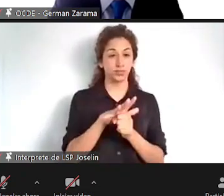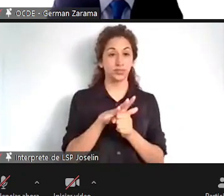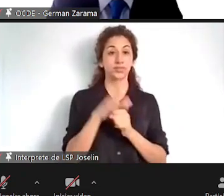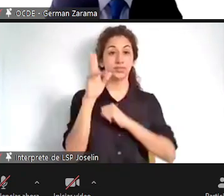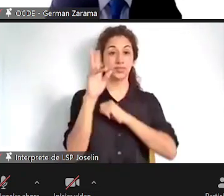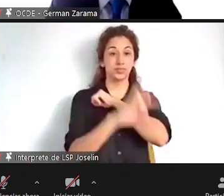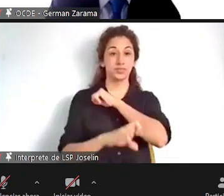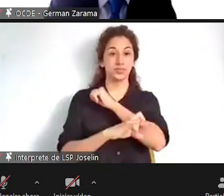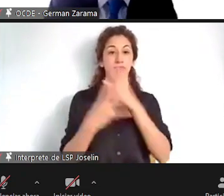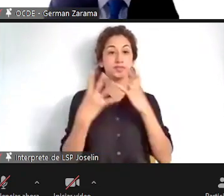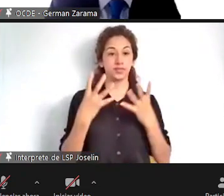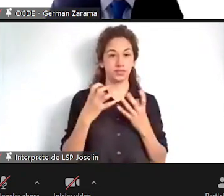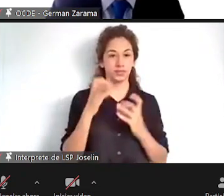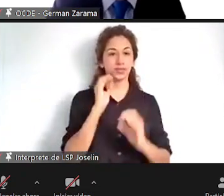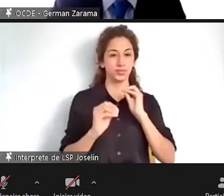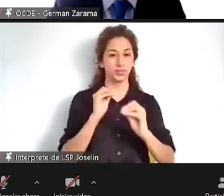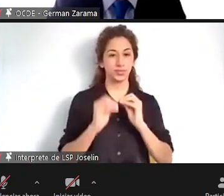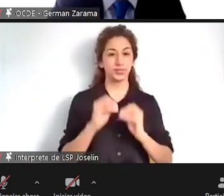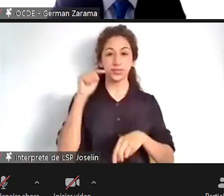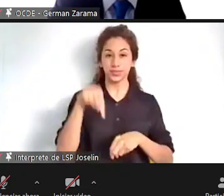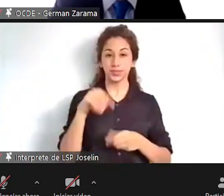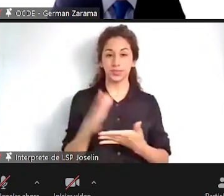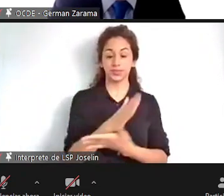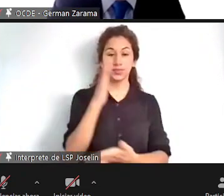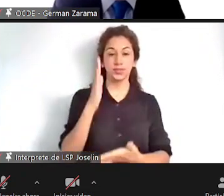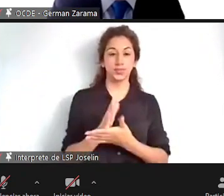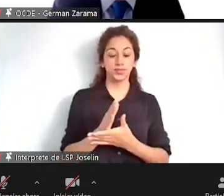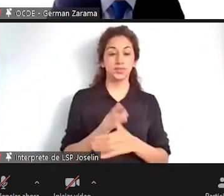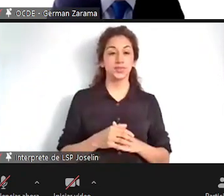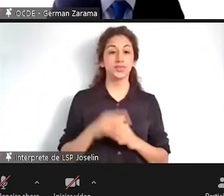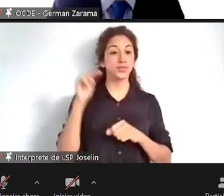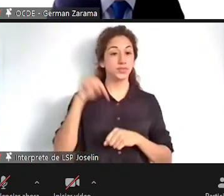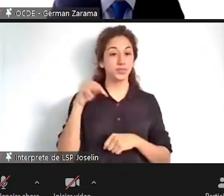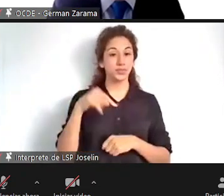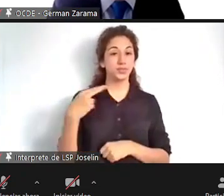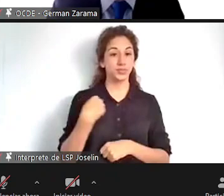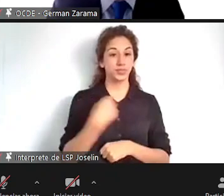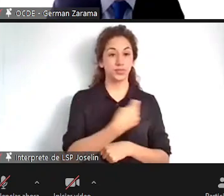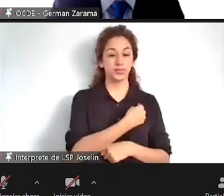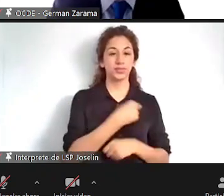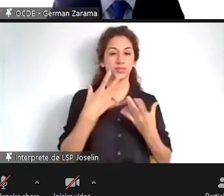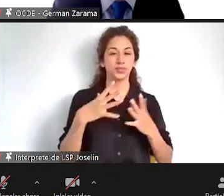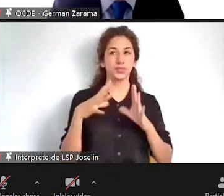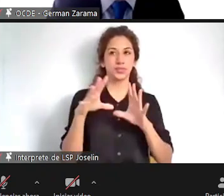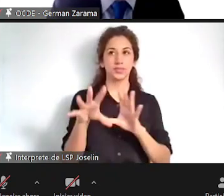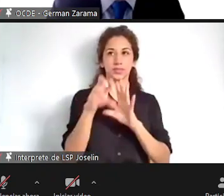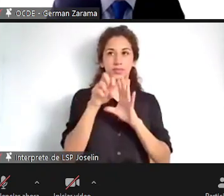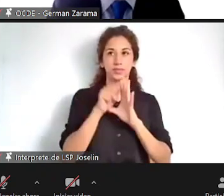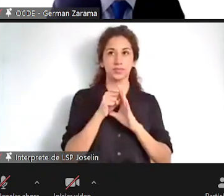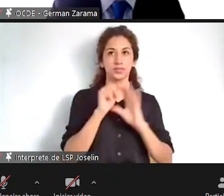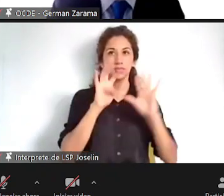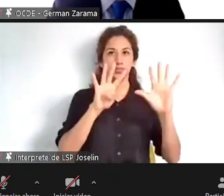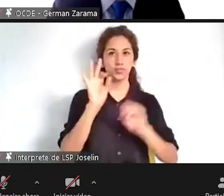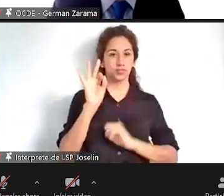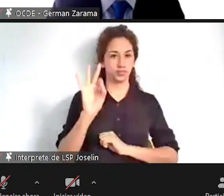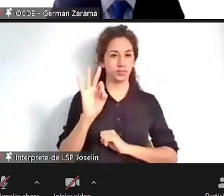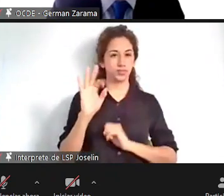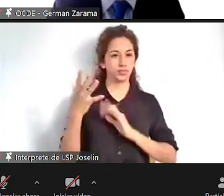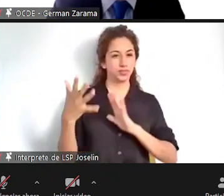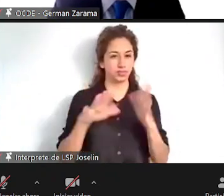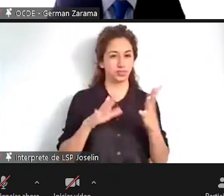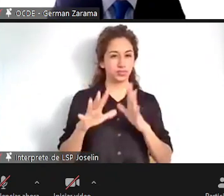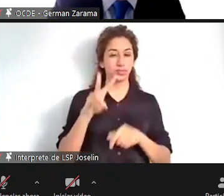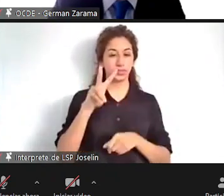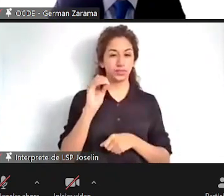private sector we are engaged with the country to solve this problem from the private sector we have recovered at least nine points in the